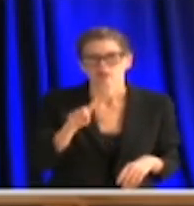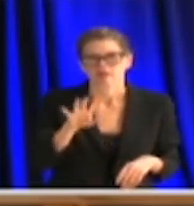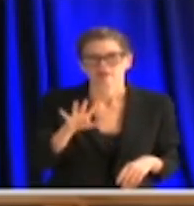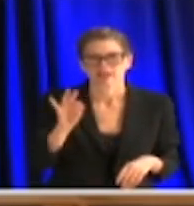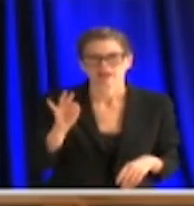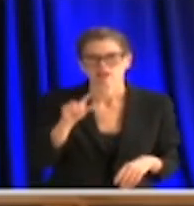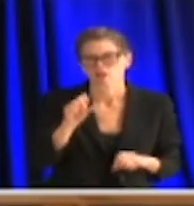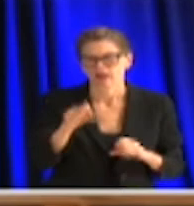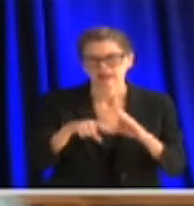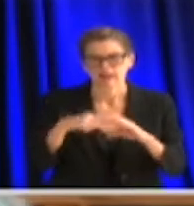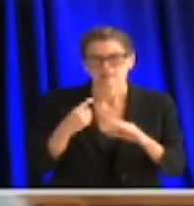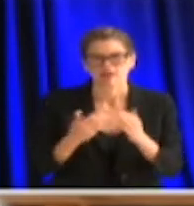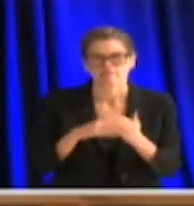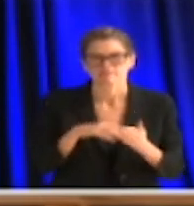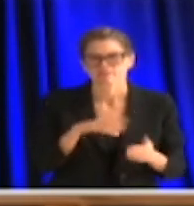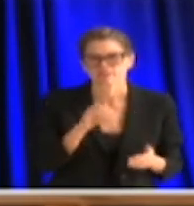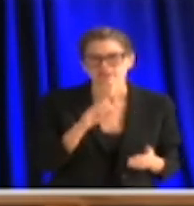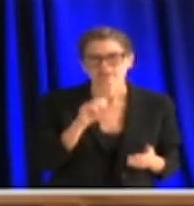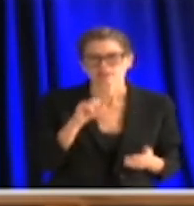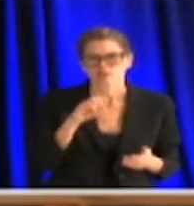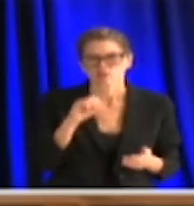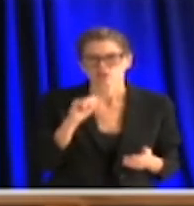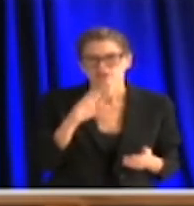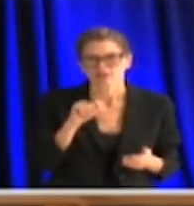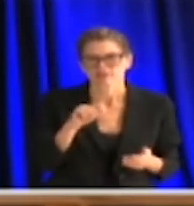404-371-2159, or you can email us at